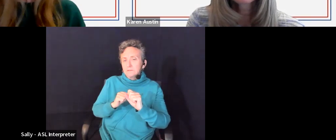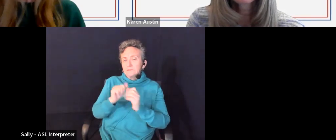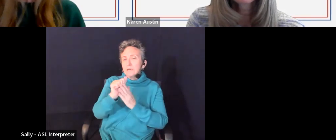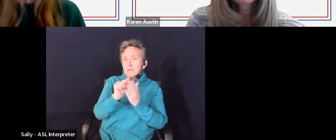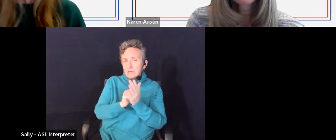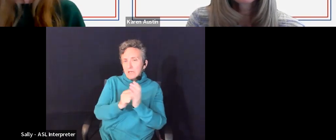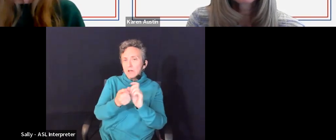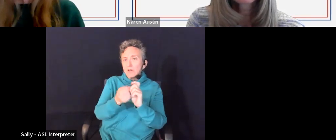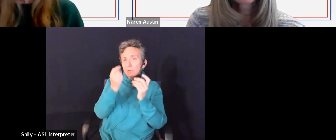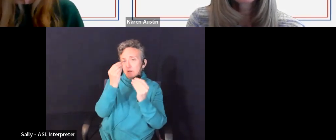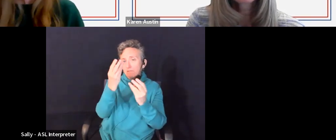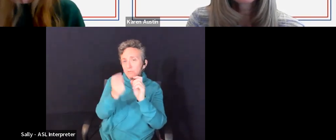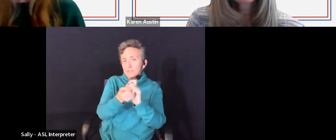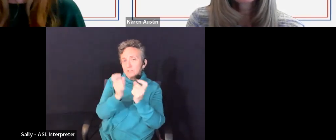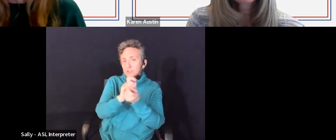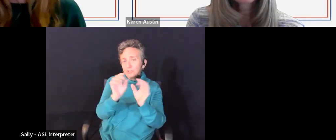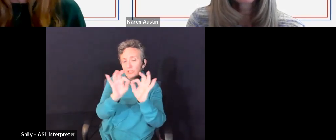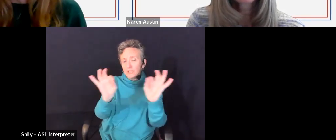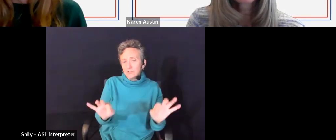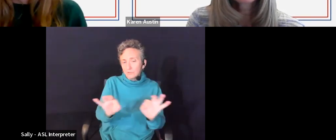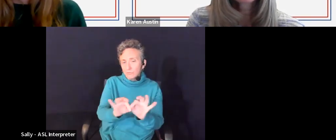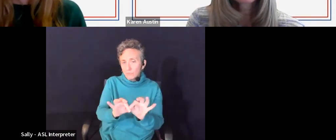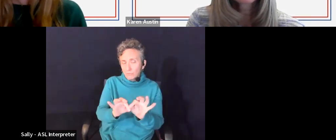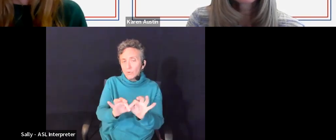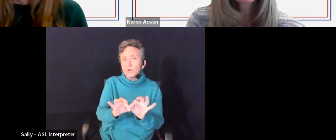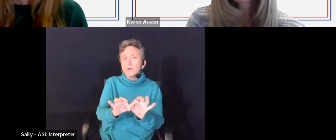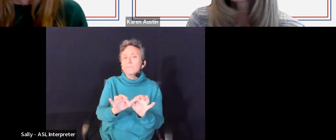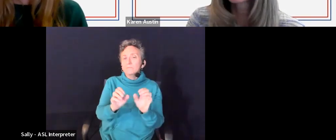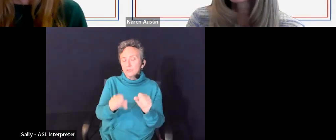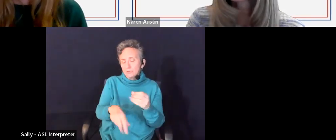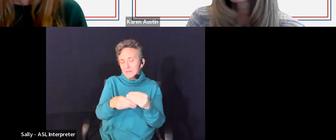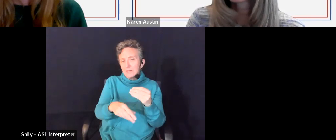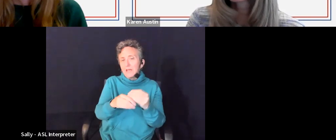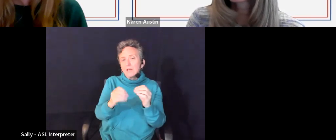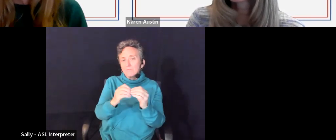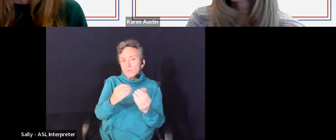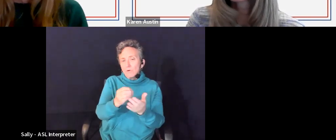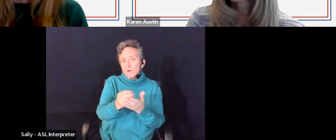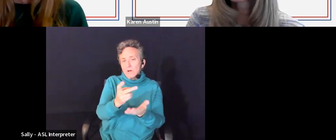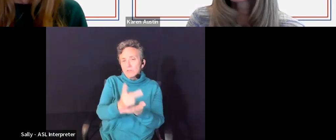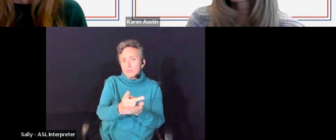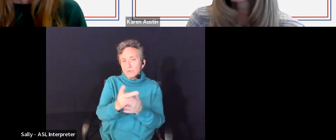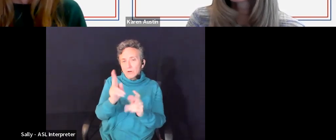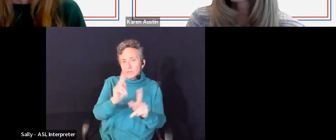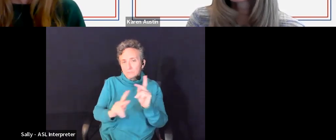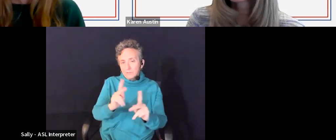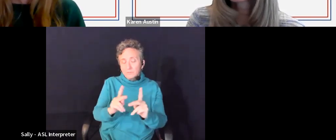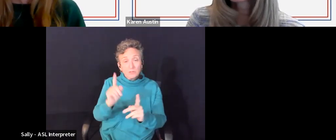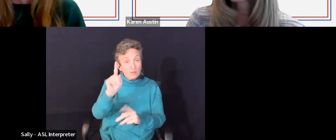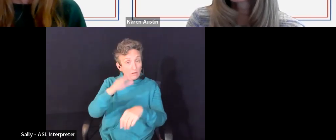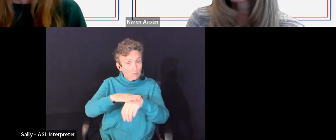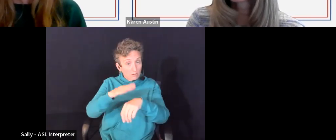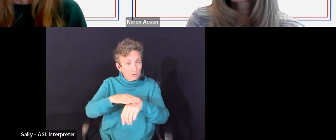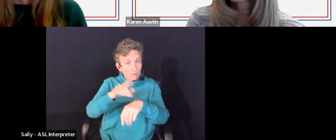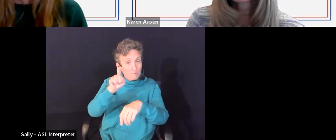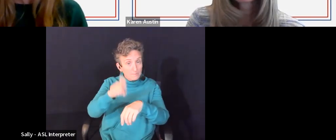change form. You can, let me double check. Yep, account information change form. You can add additional authorized individuals. One thing to note is they do have to be at the